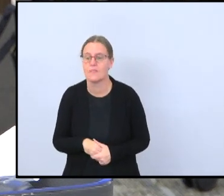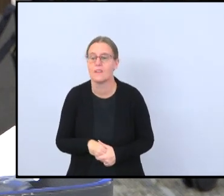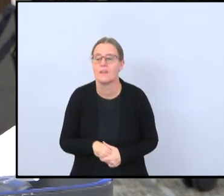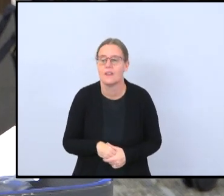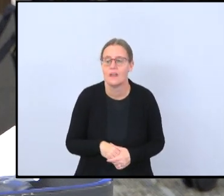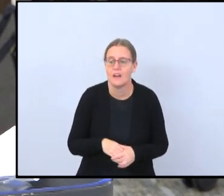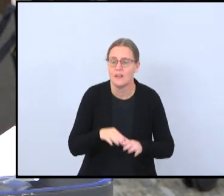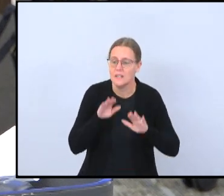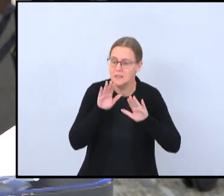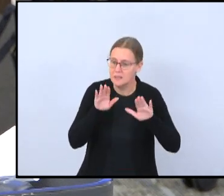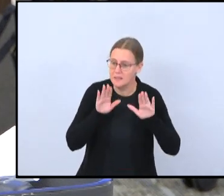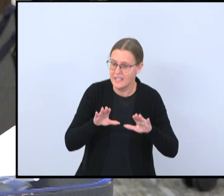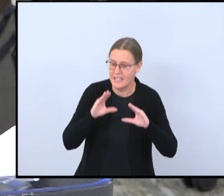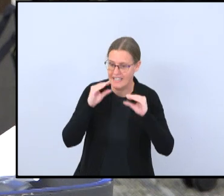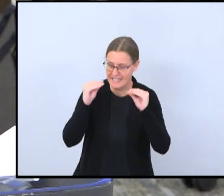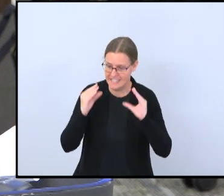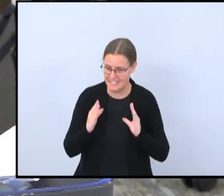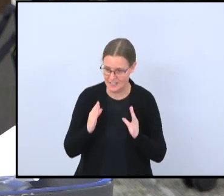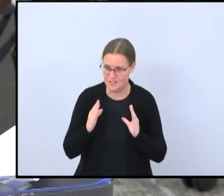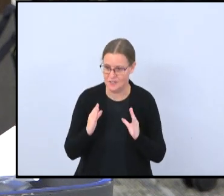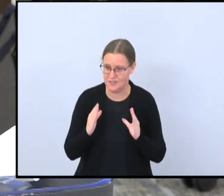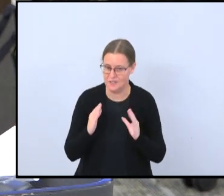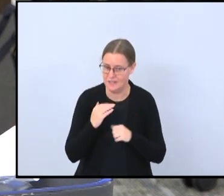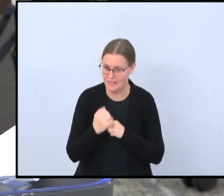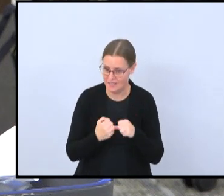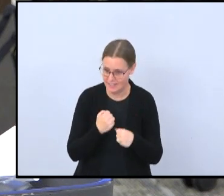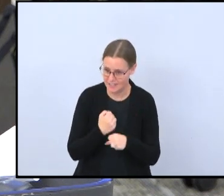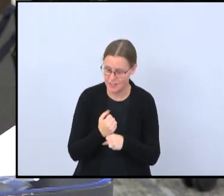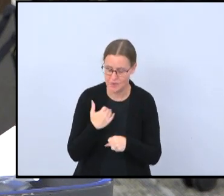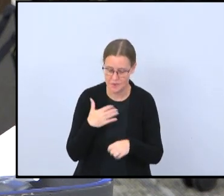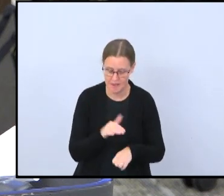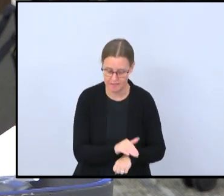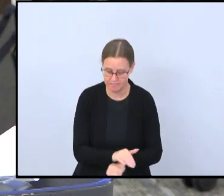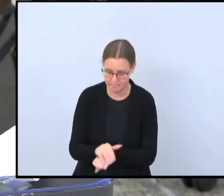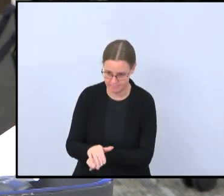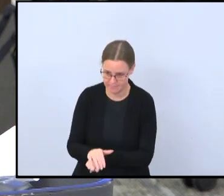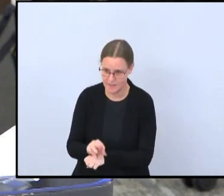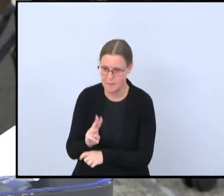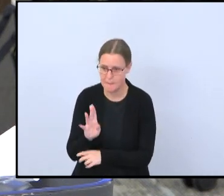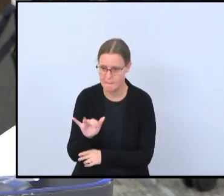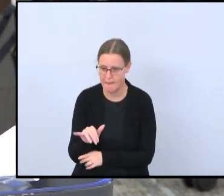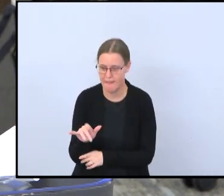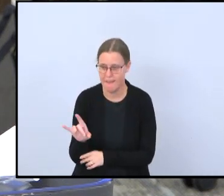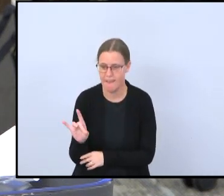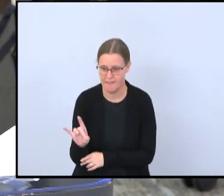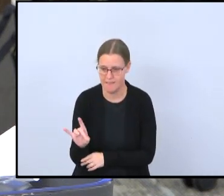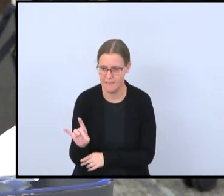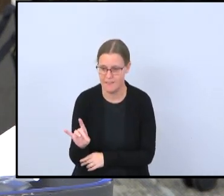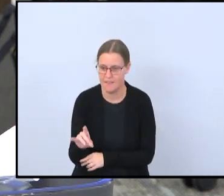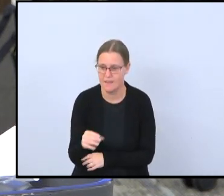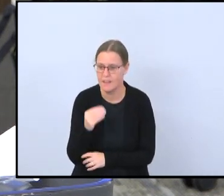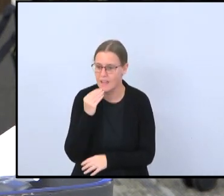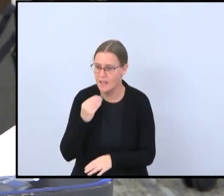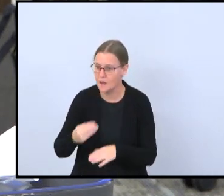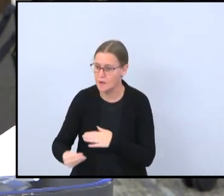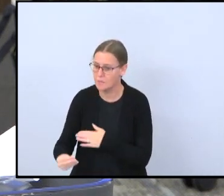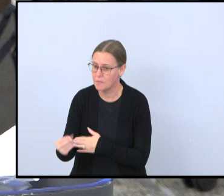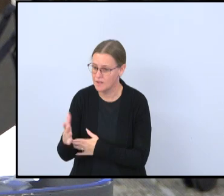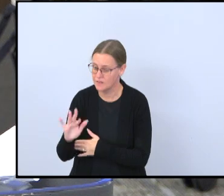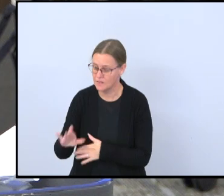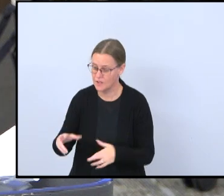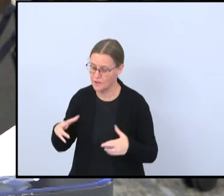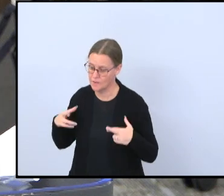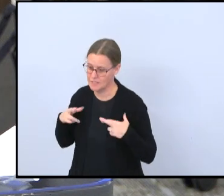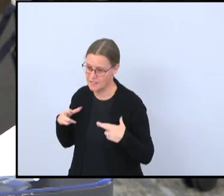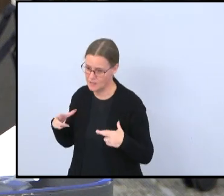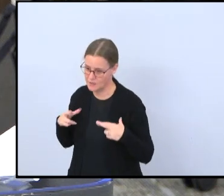Year event this year will be an evening reception at the Lee Lockwood Library on May 8th, and our breakfast honoring retirees for their service